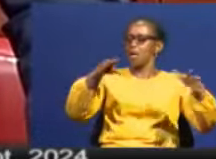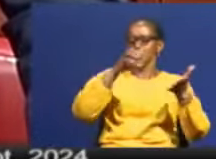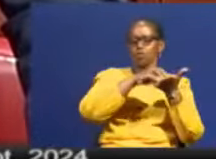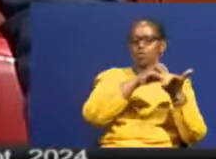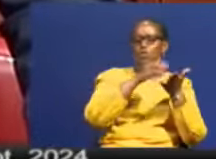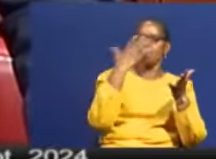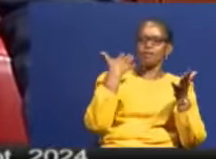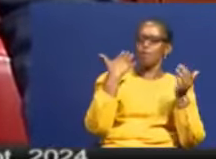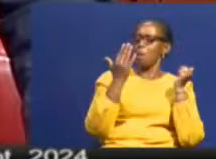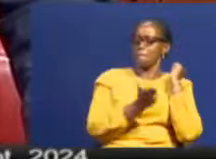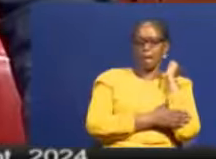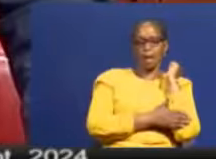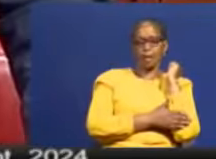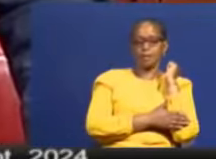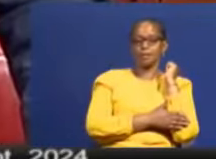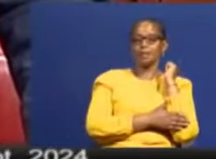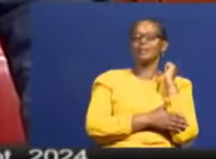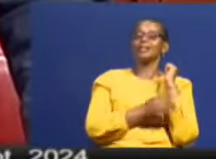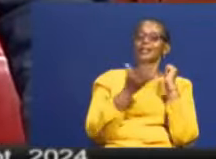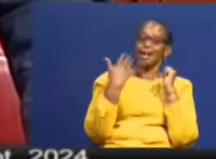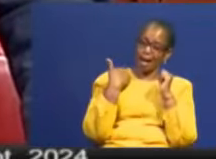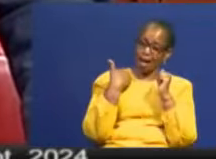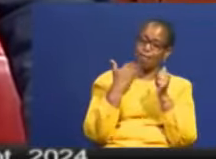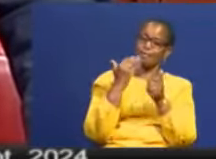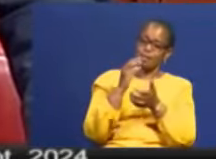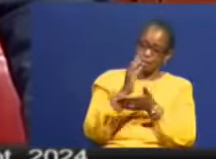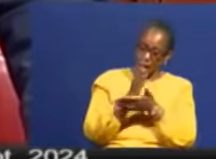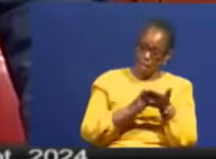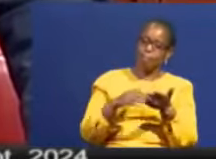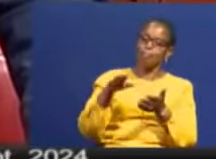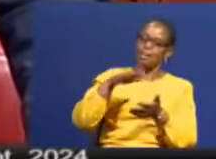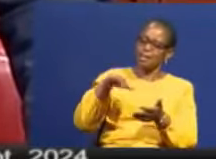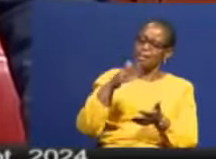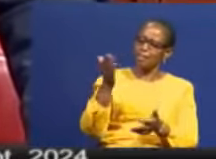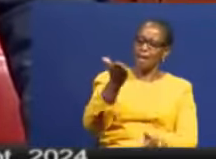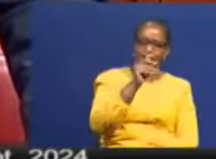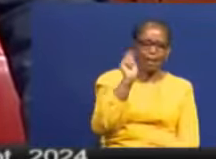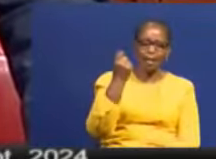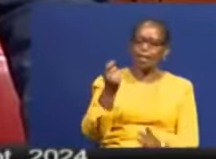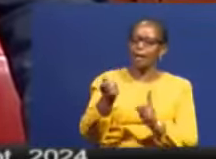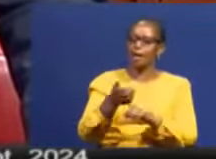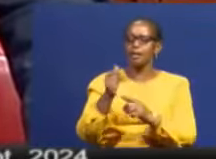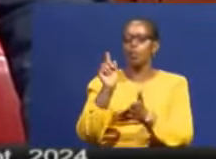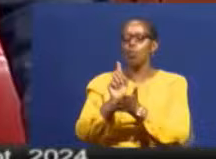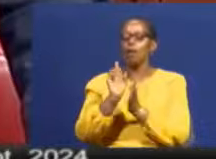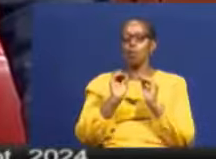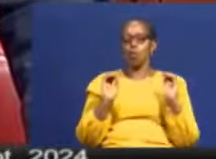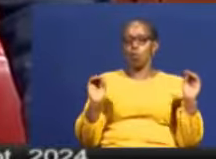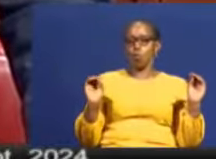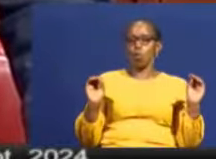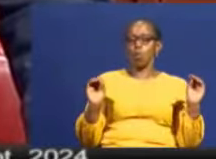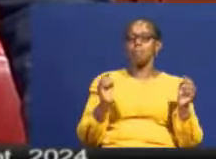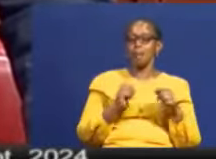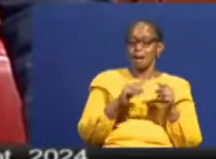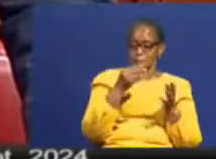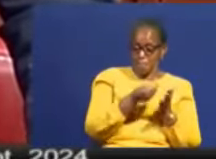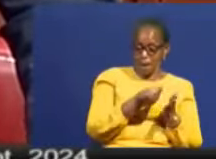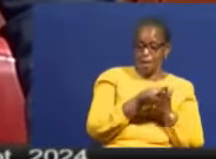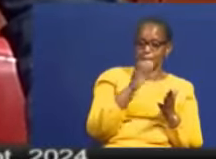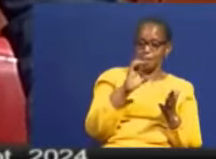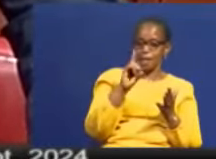You had a situation where there were parts of this country that would not even get 1 cent. It is only the CDF that goes to all